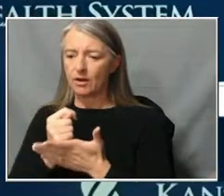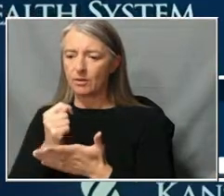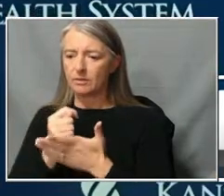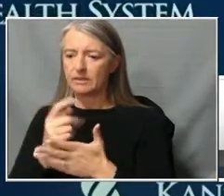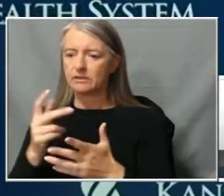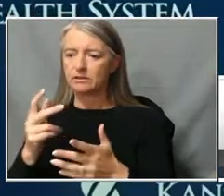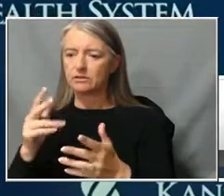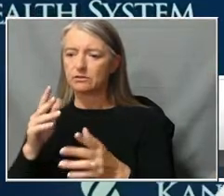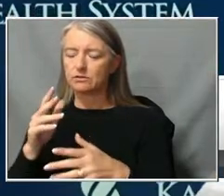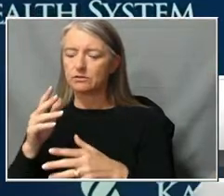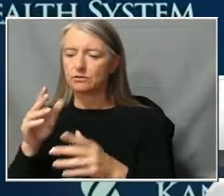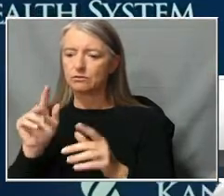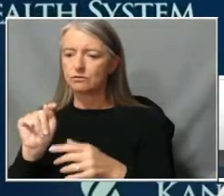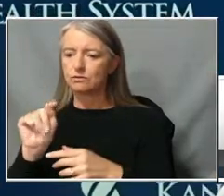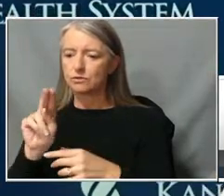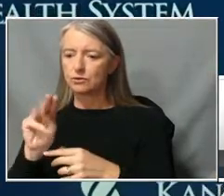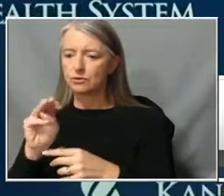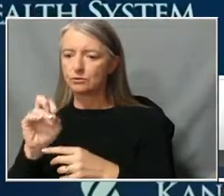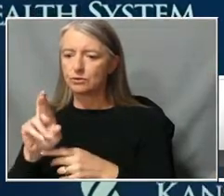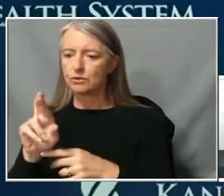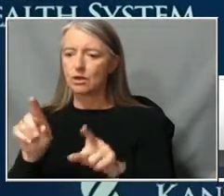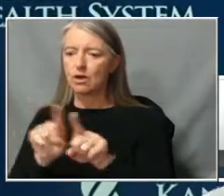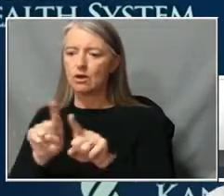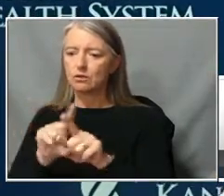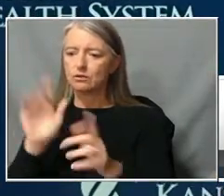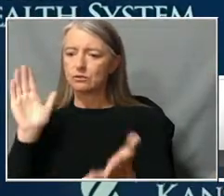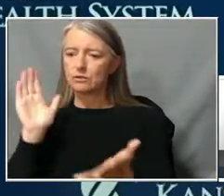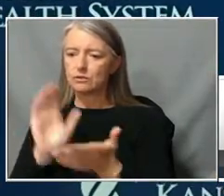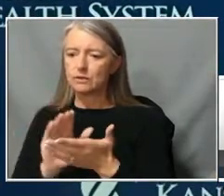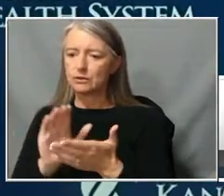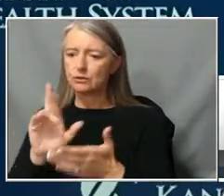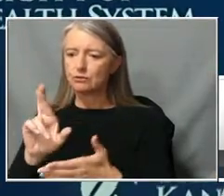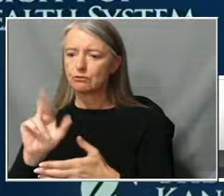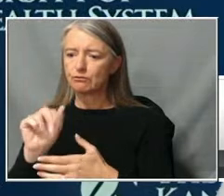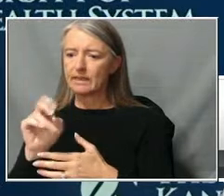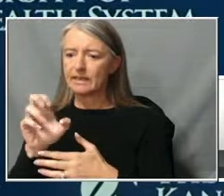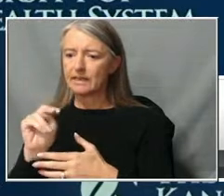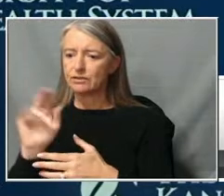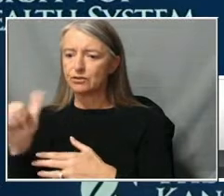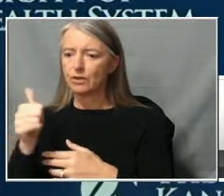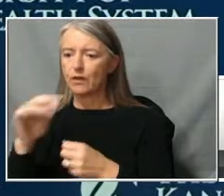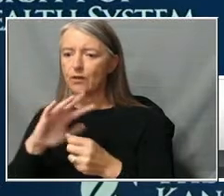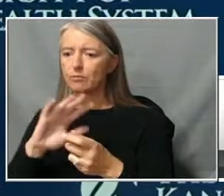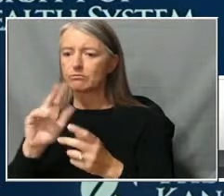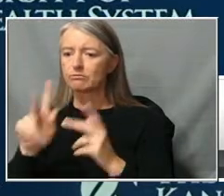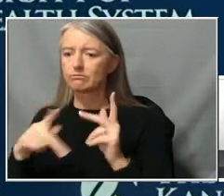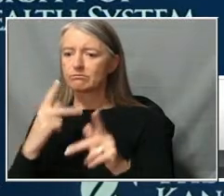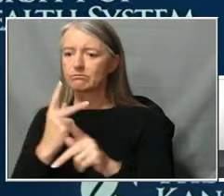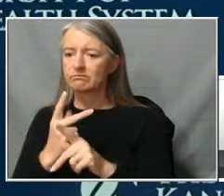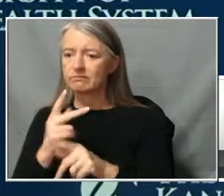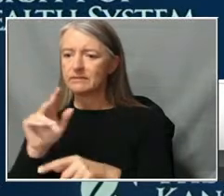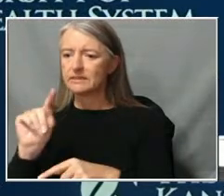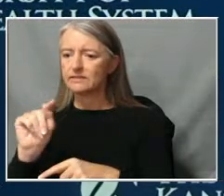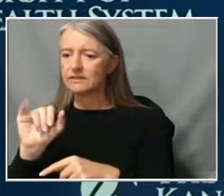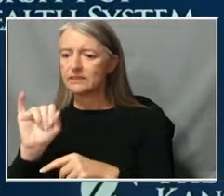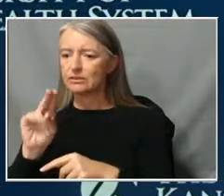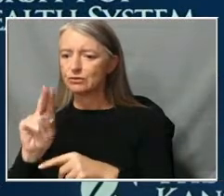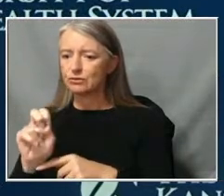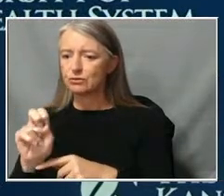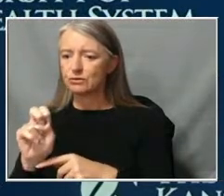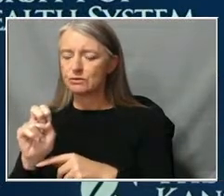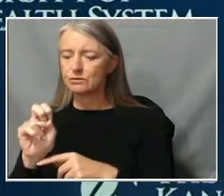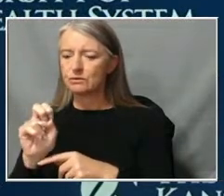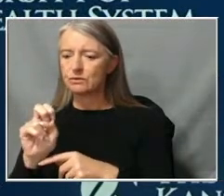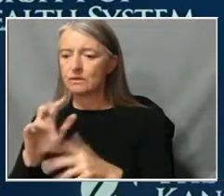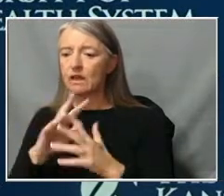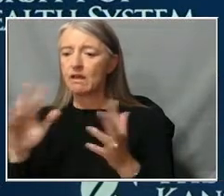the tumor and also be able to reduce radiation to surrounding tissues, actually is a concept that can truly affect a lot